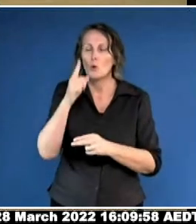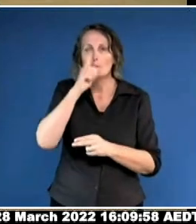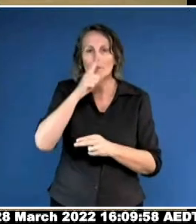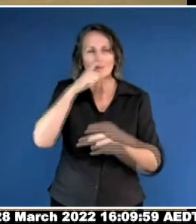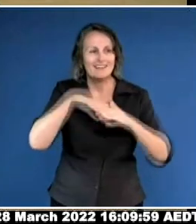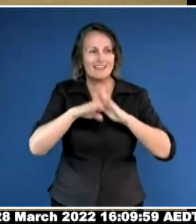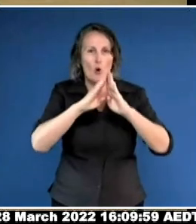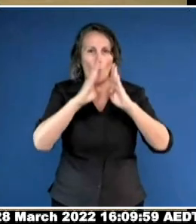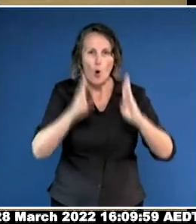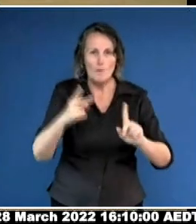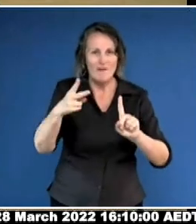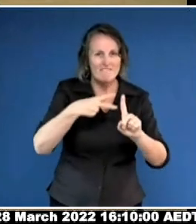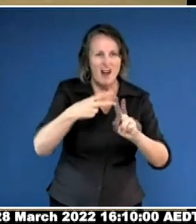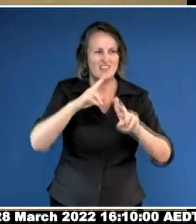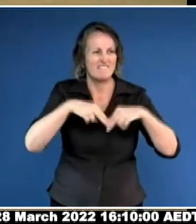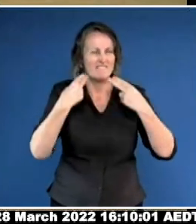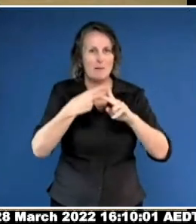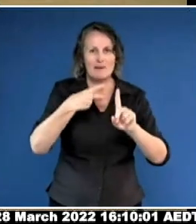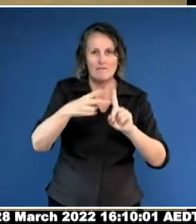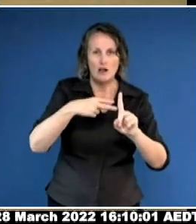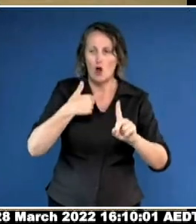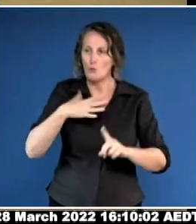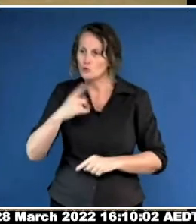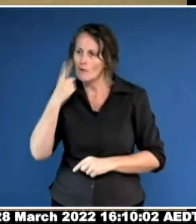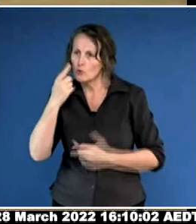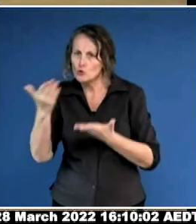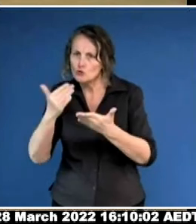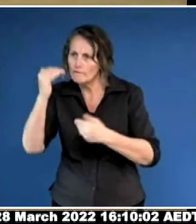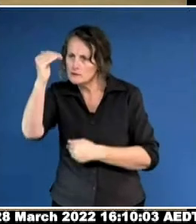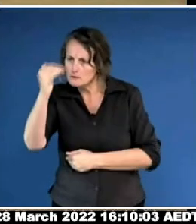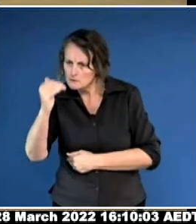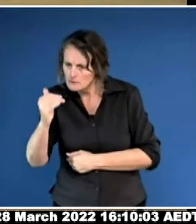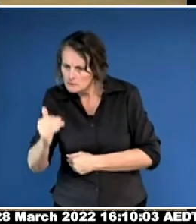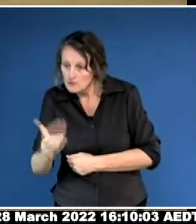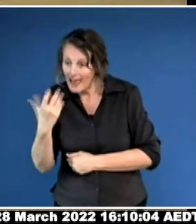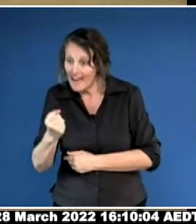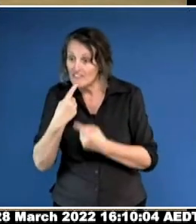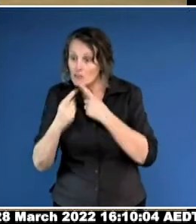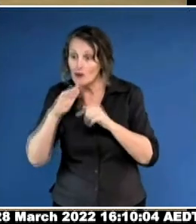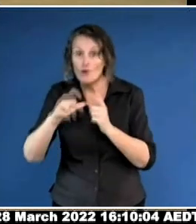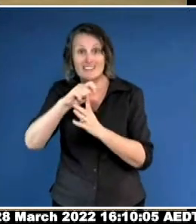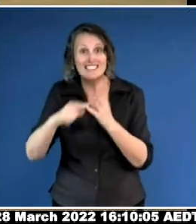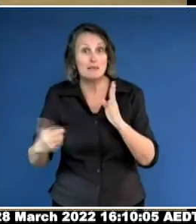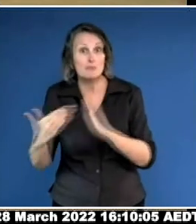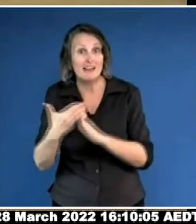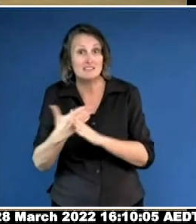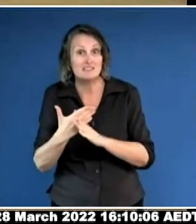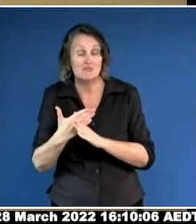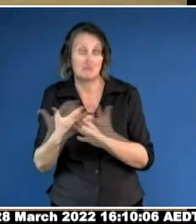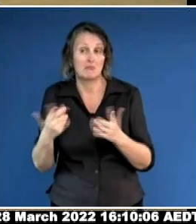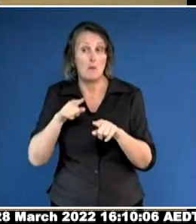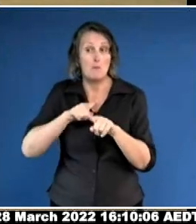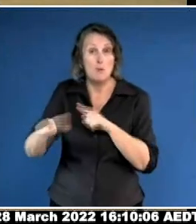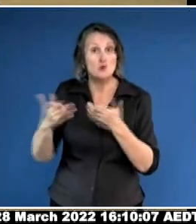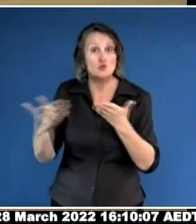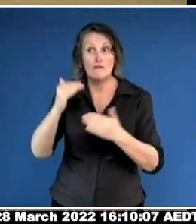family violence to see if services include information on disability access. By and large, the services I looked at